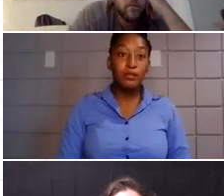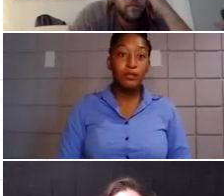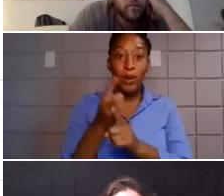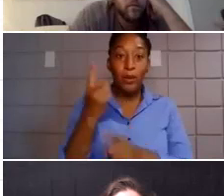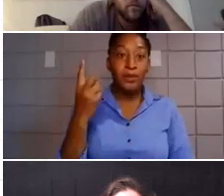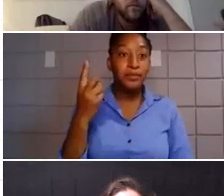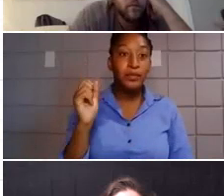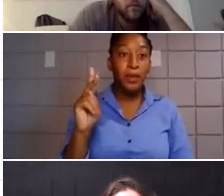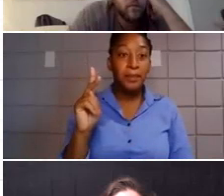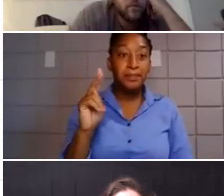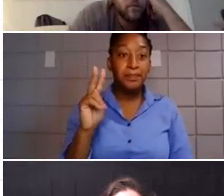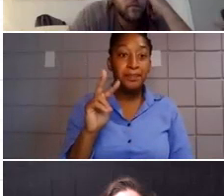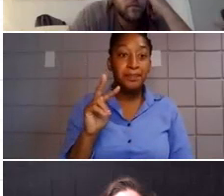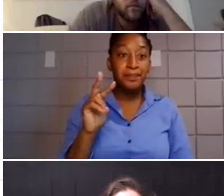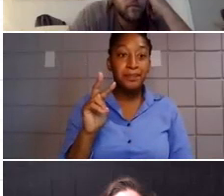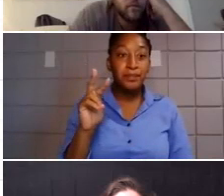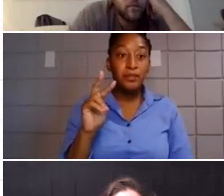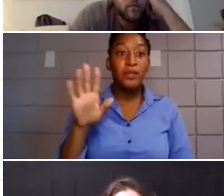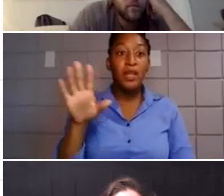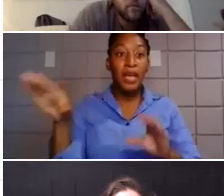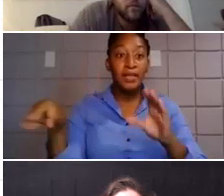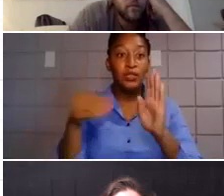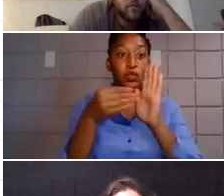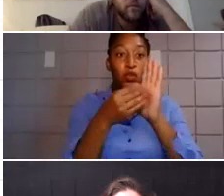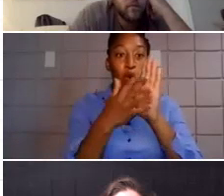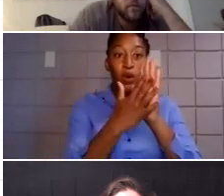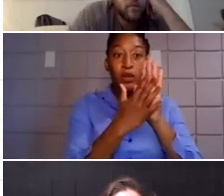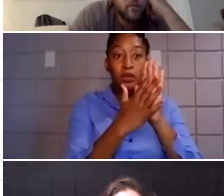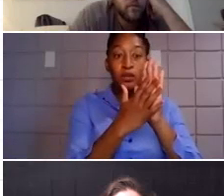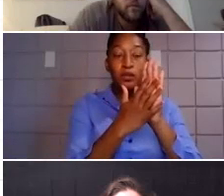insert it. I don't know if I can.